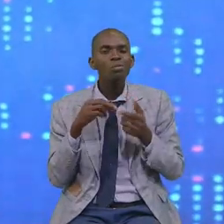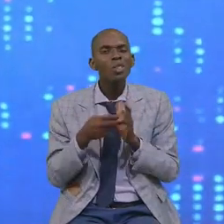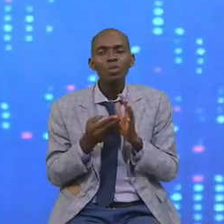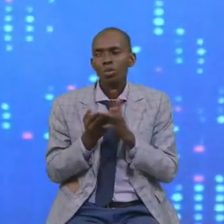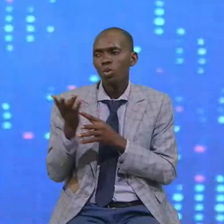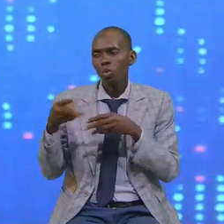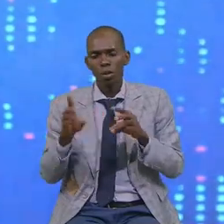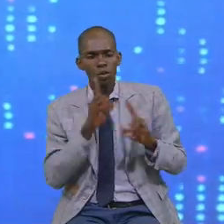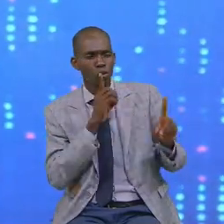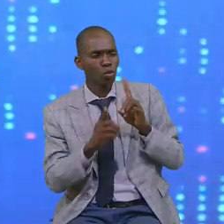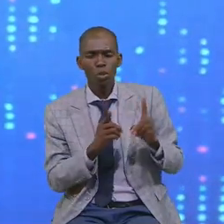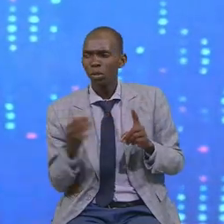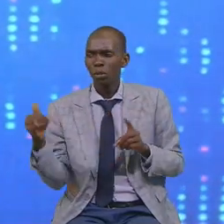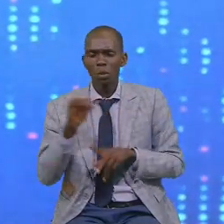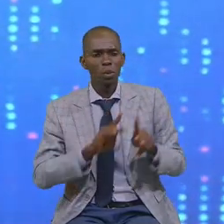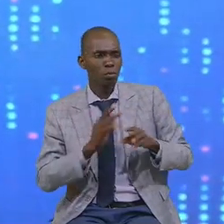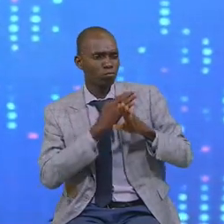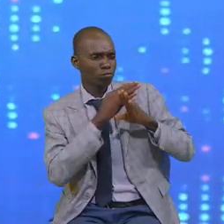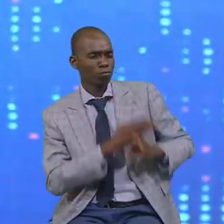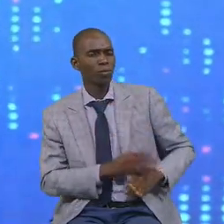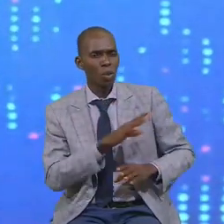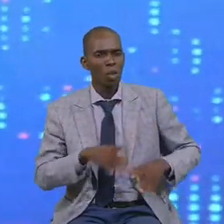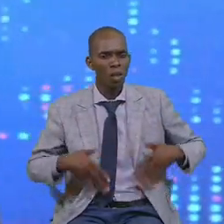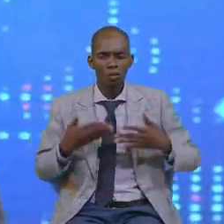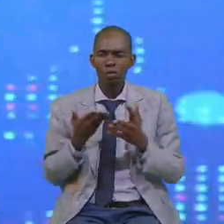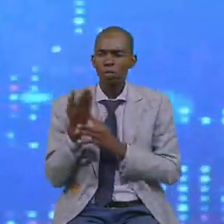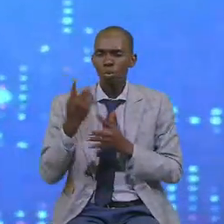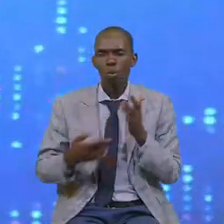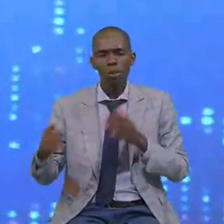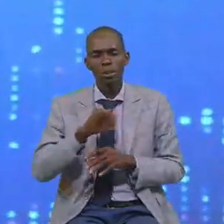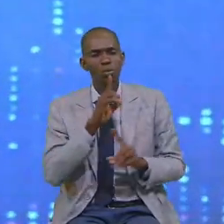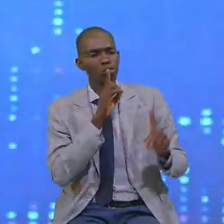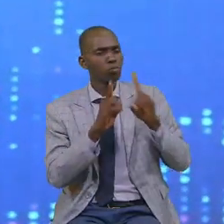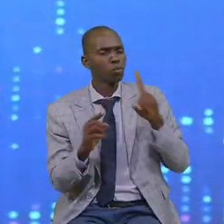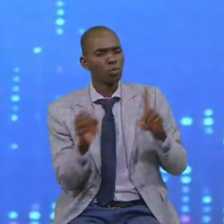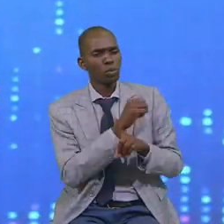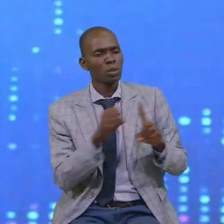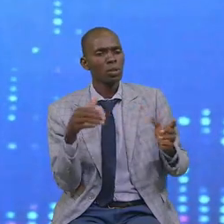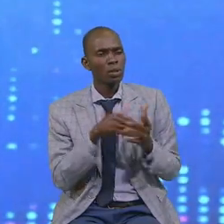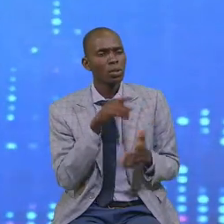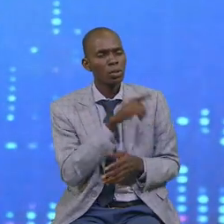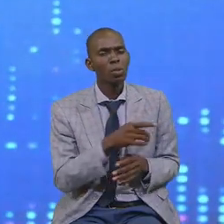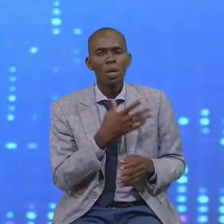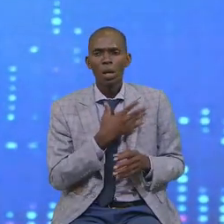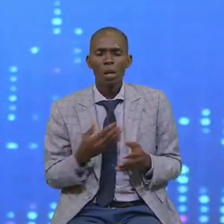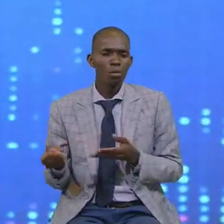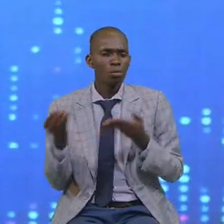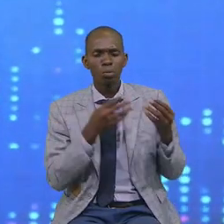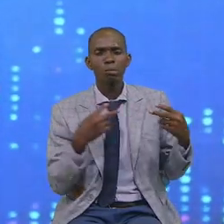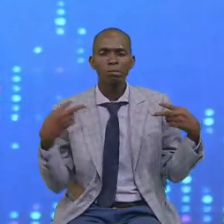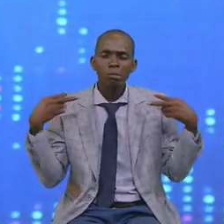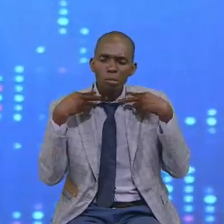in your life by the words they speak, and they put yoke on your neck by the actions